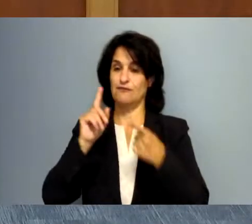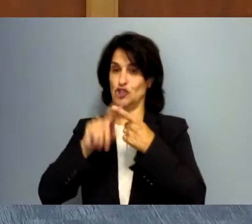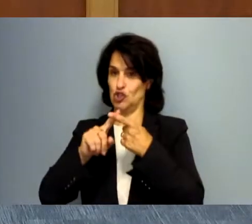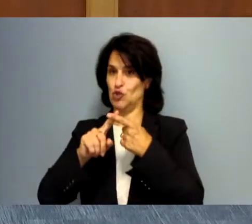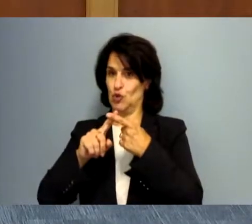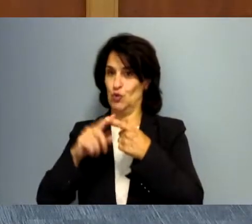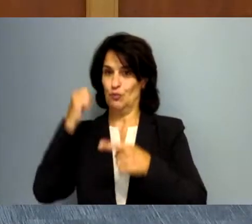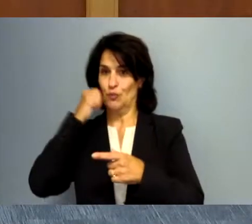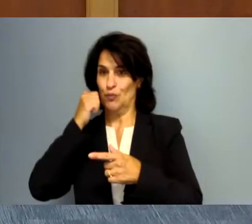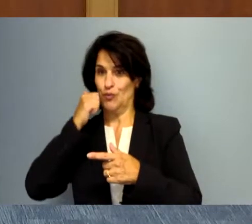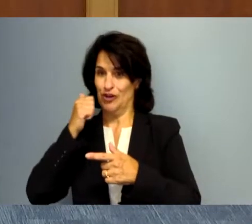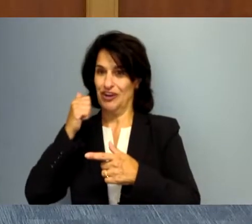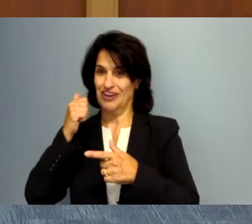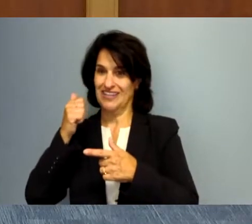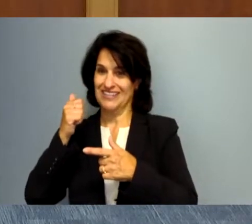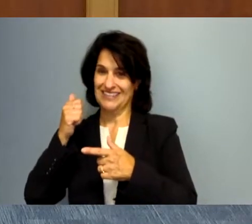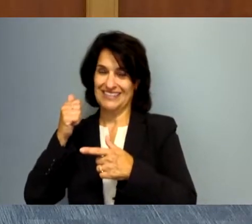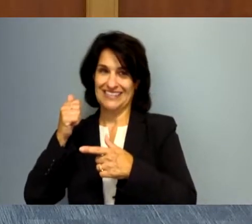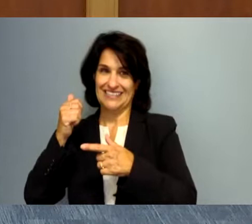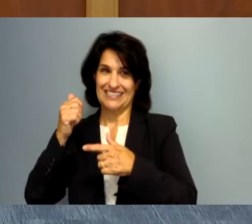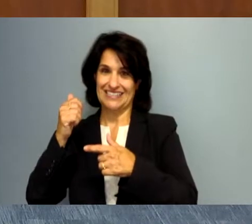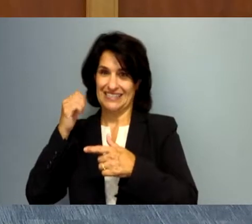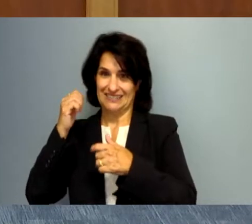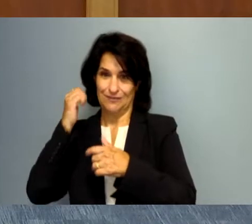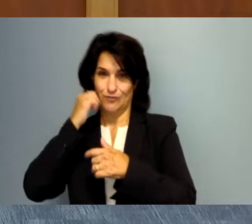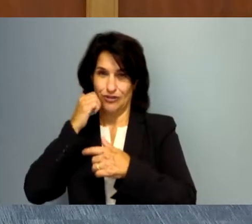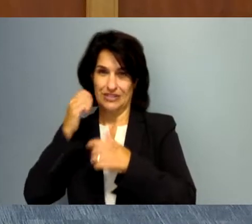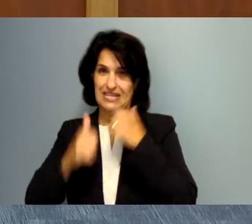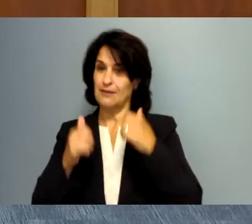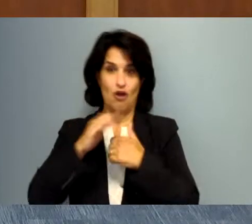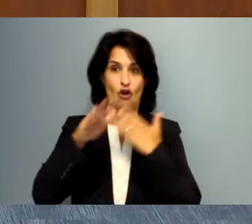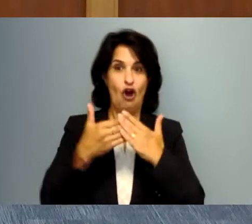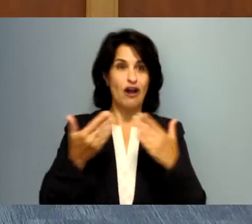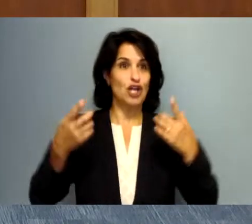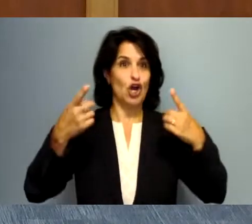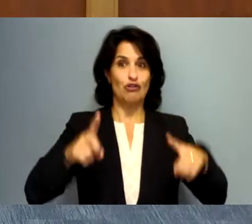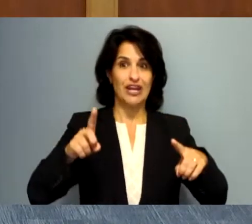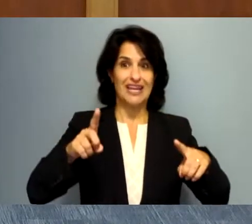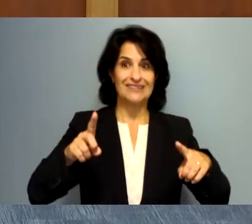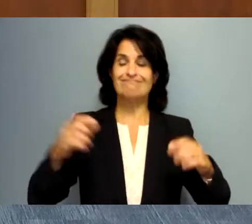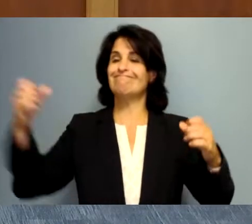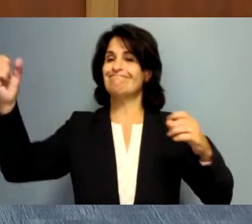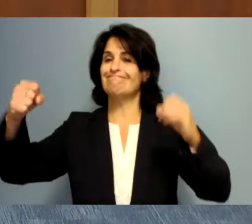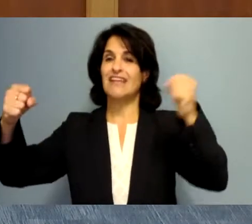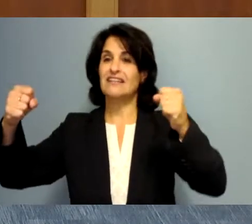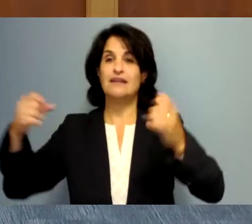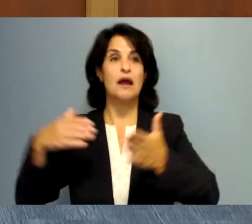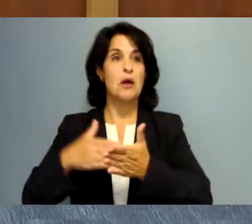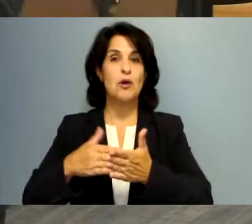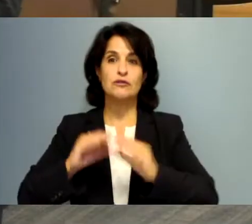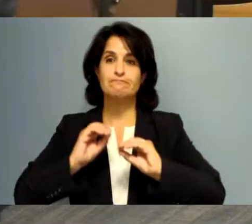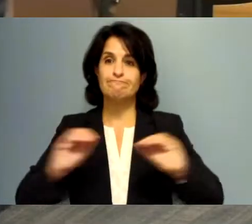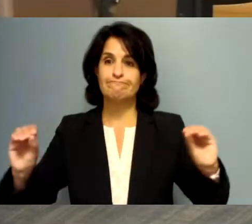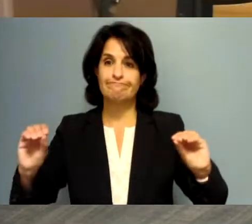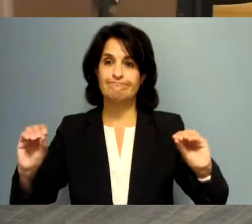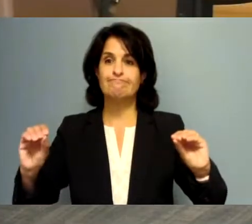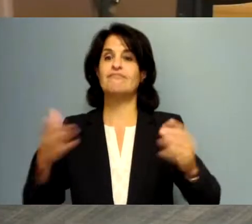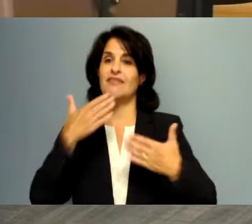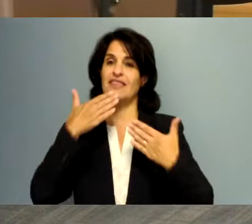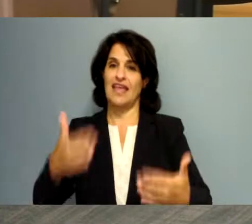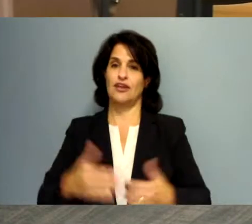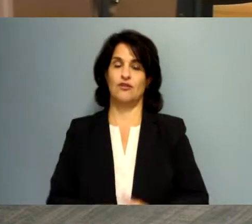made and seconded. All in favor? Aye. Opposed? Okay, Thank you.